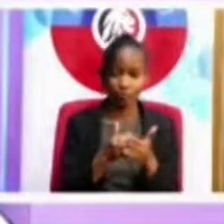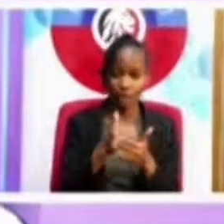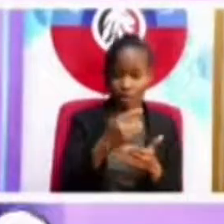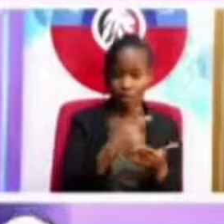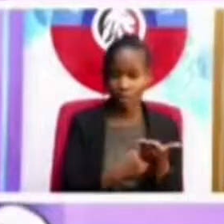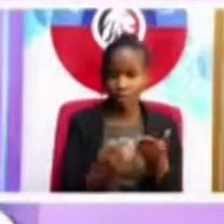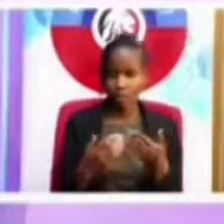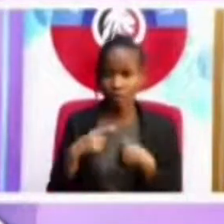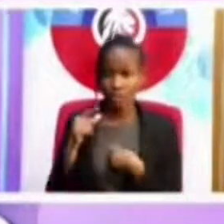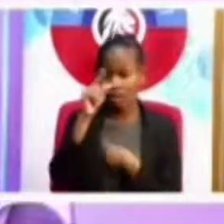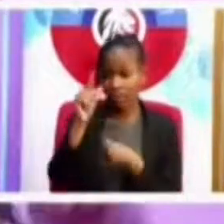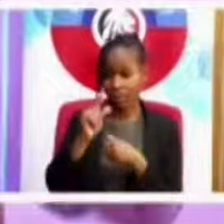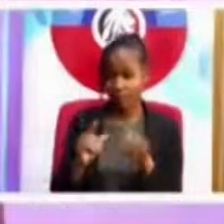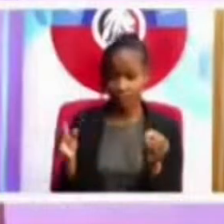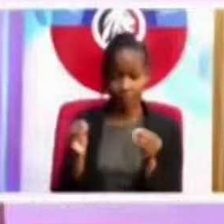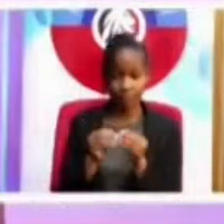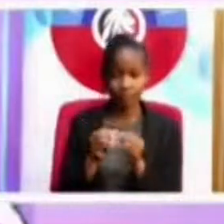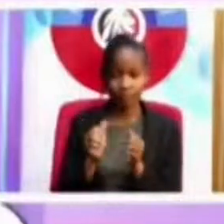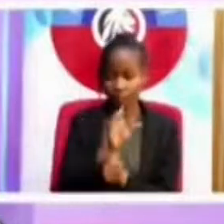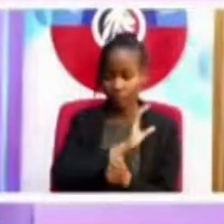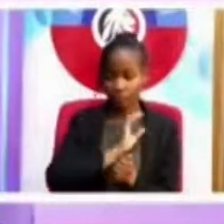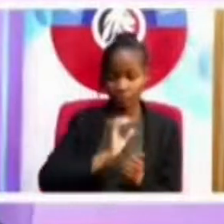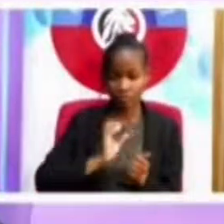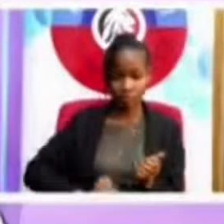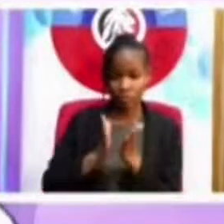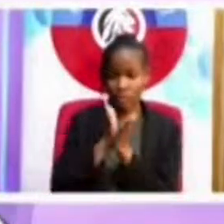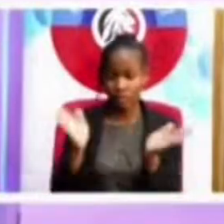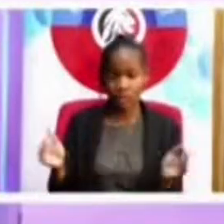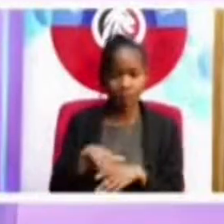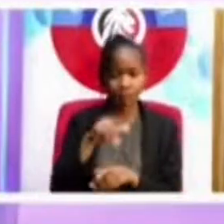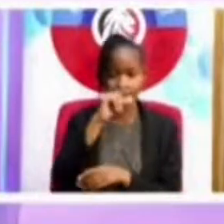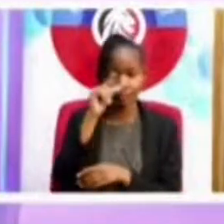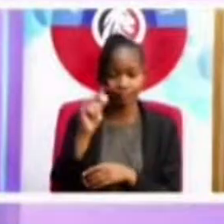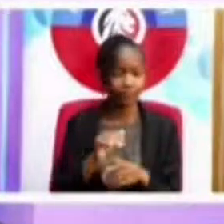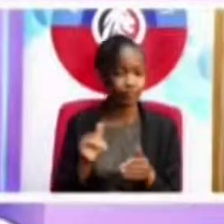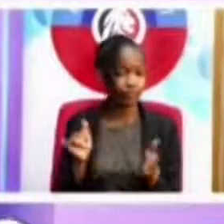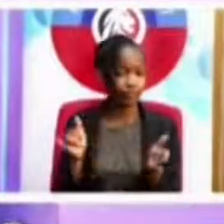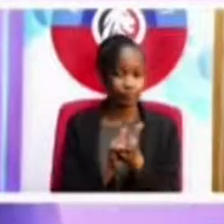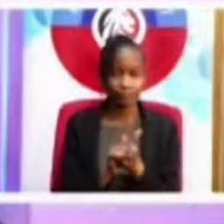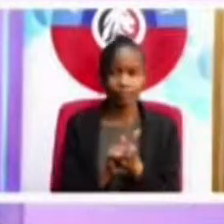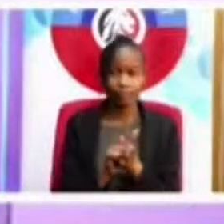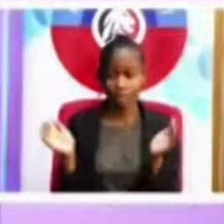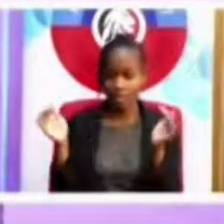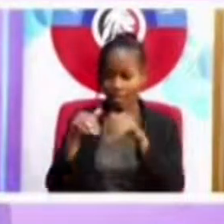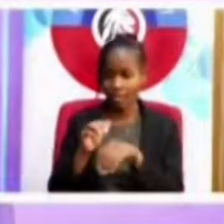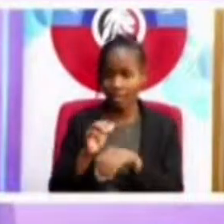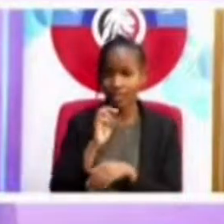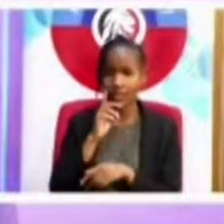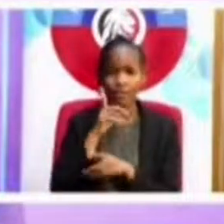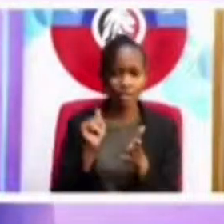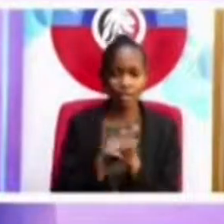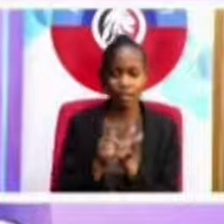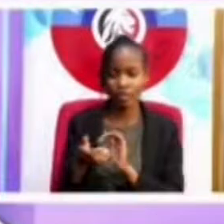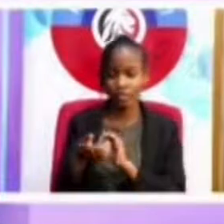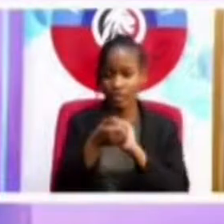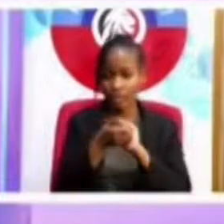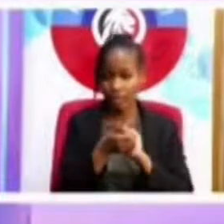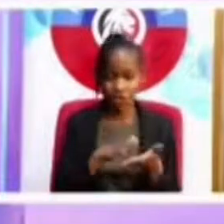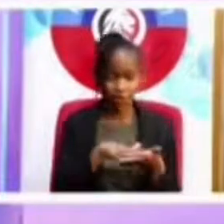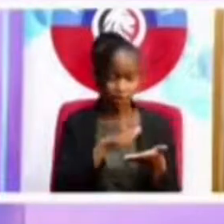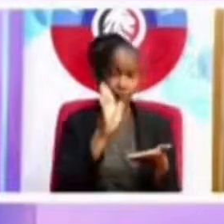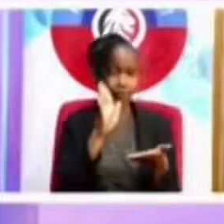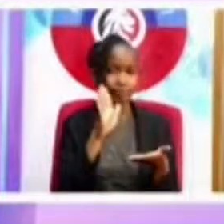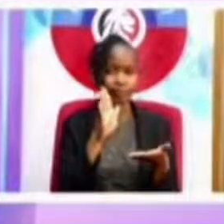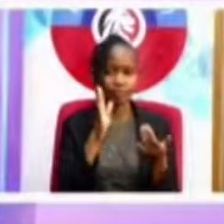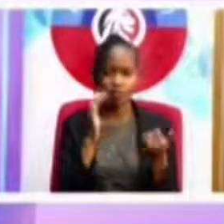meeting for Commissioner Generals of the region. And in that particular forum, I'm sure we will be able to engage more. Now, there are